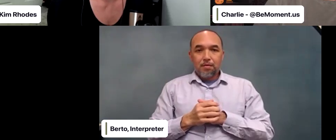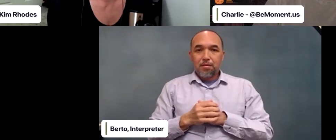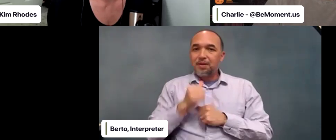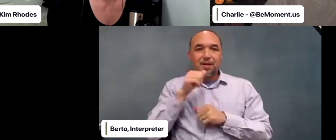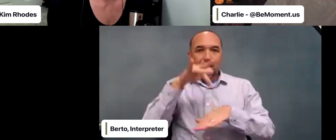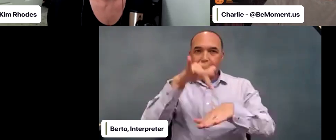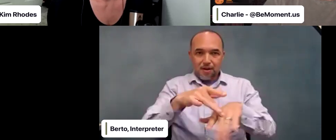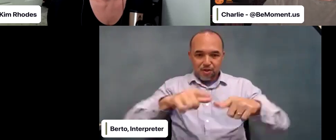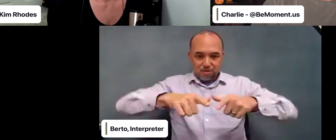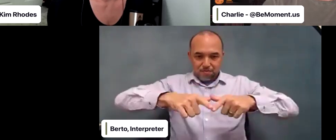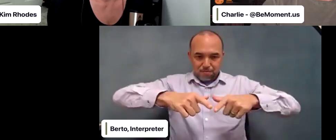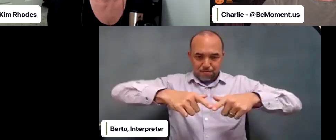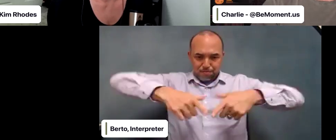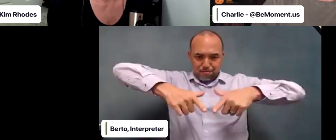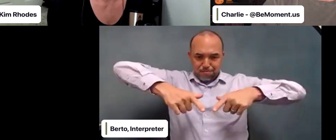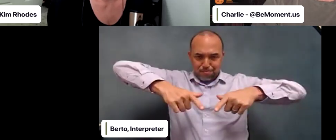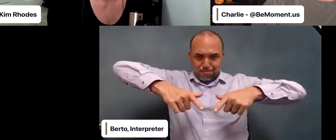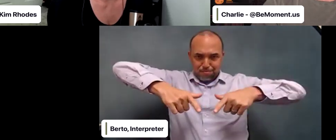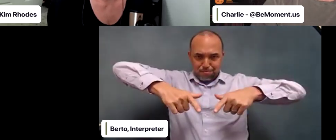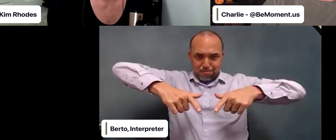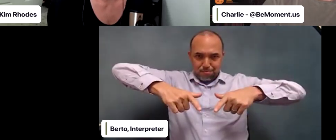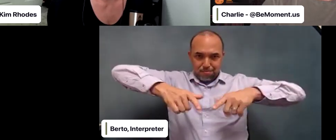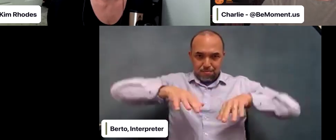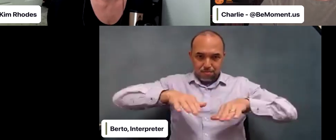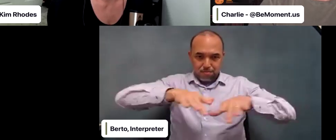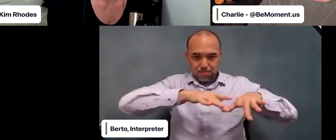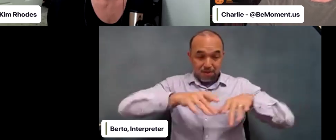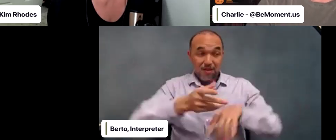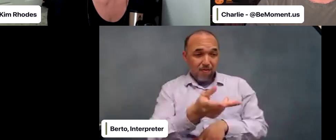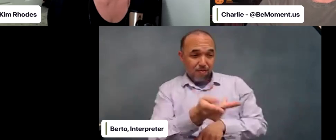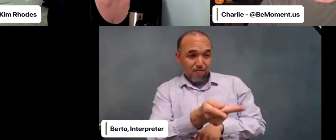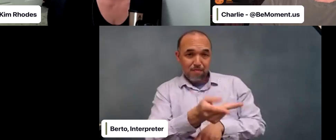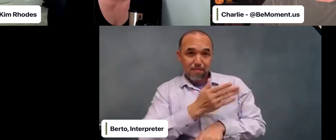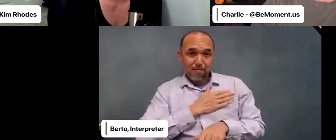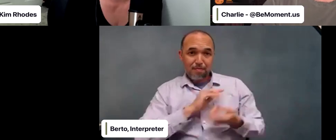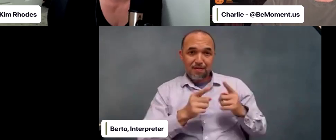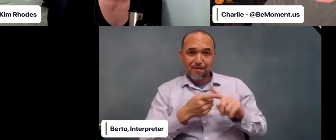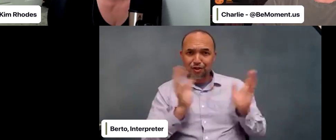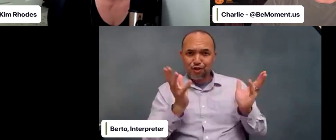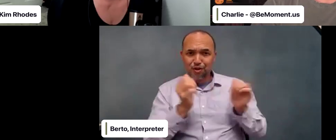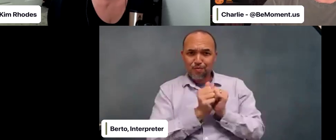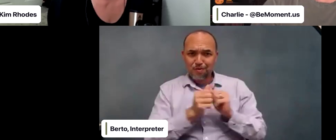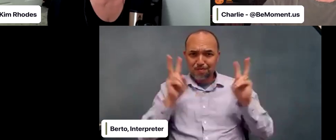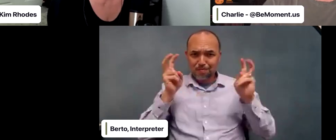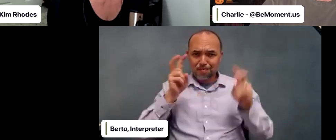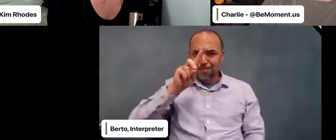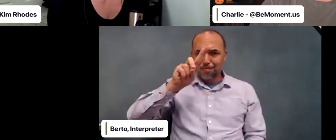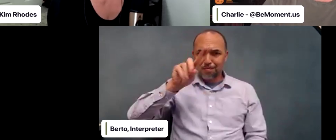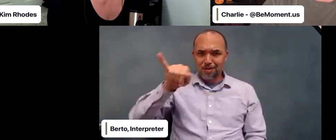thing. And they talked to DJ, as he